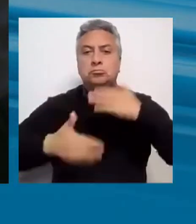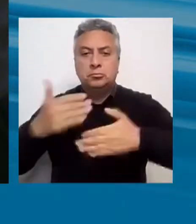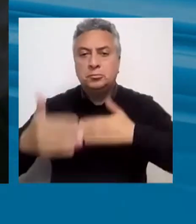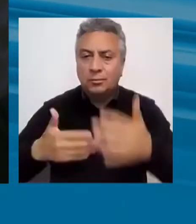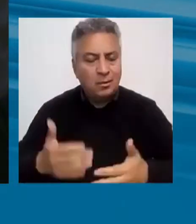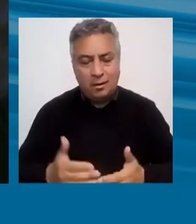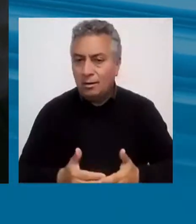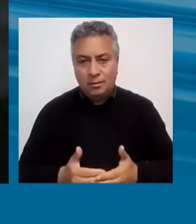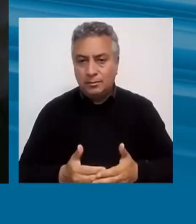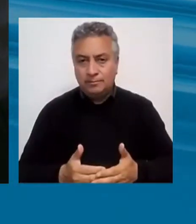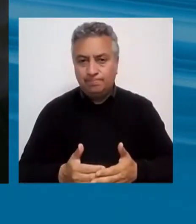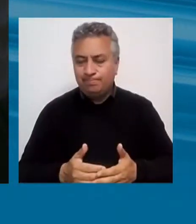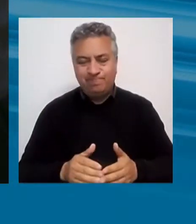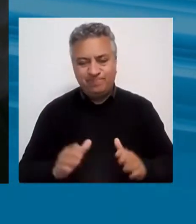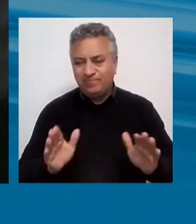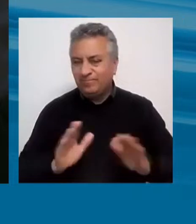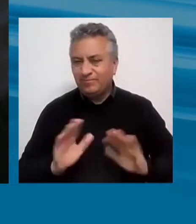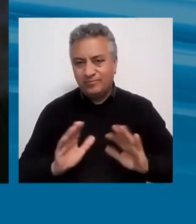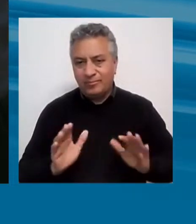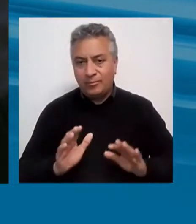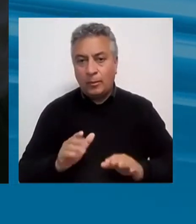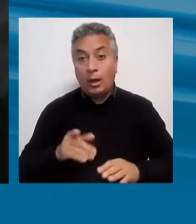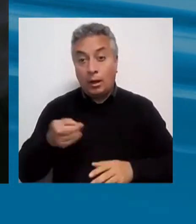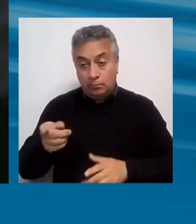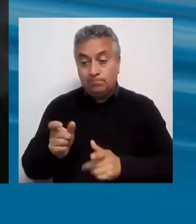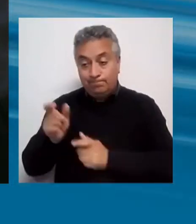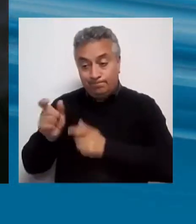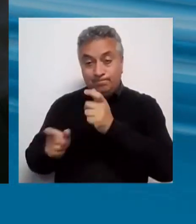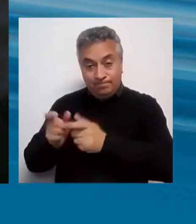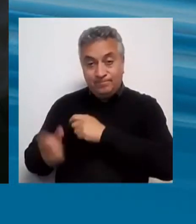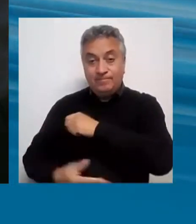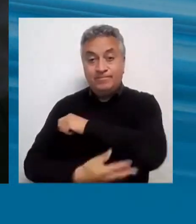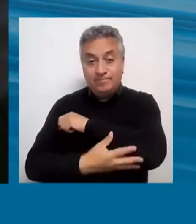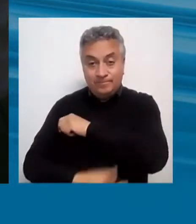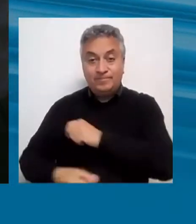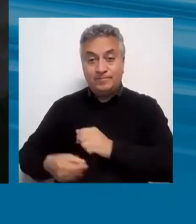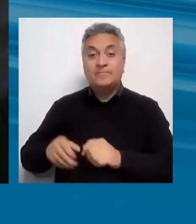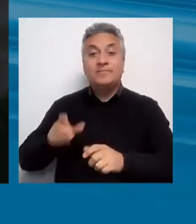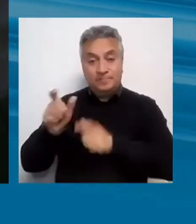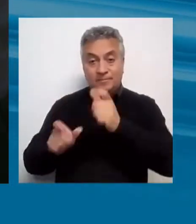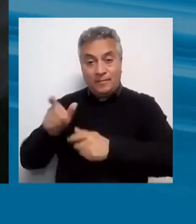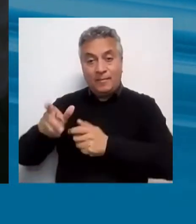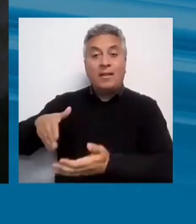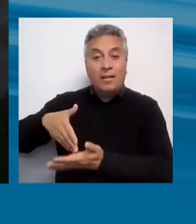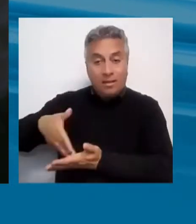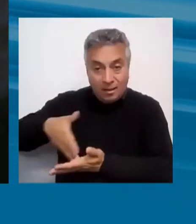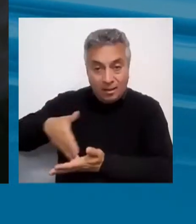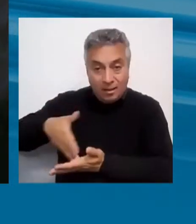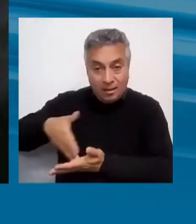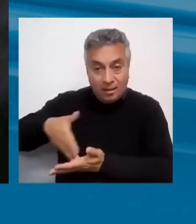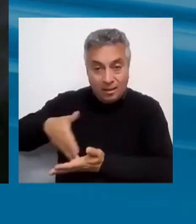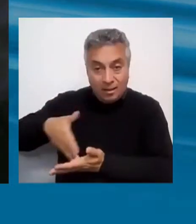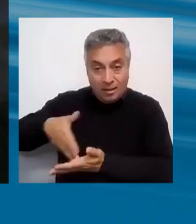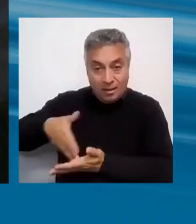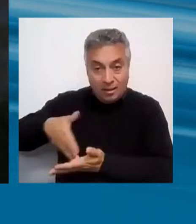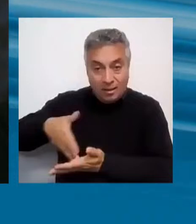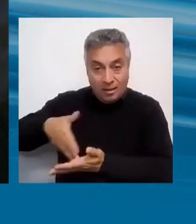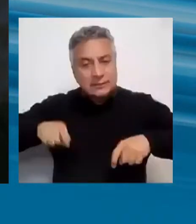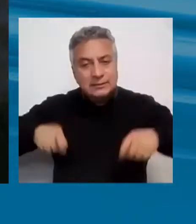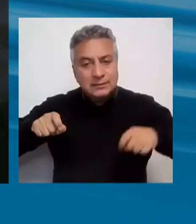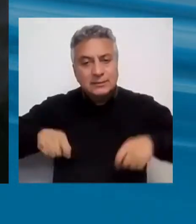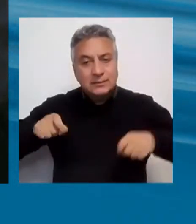And who's behind all this? Hardly hit the most vulnerable population that does require